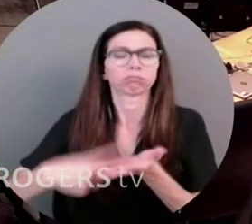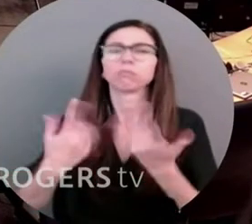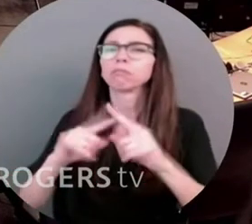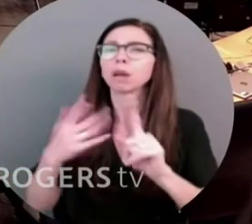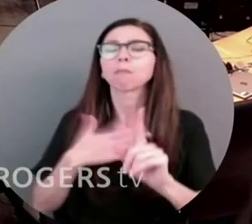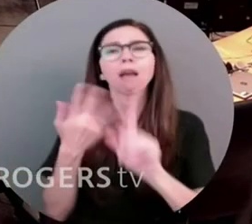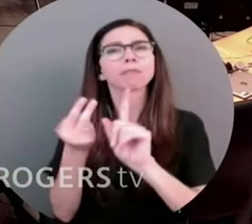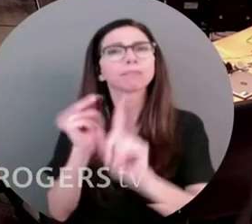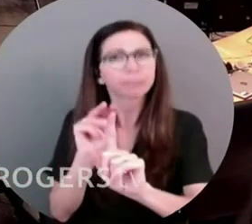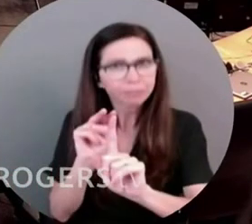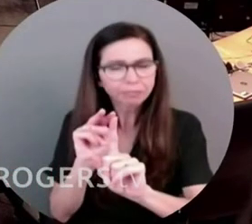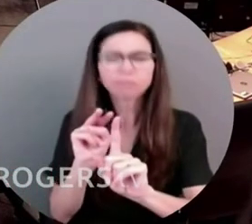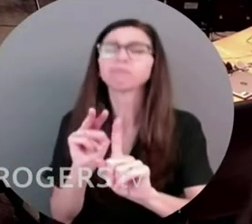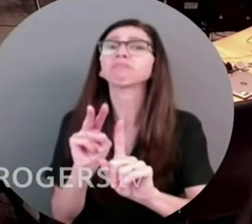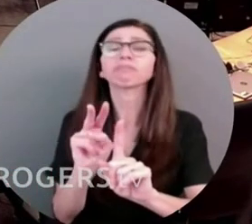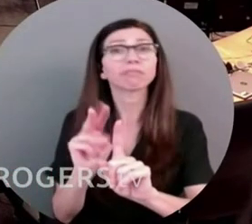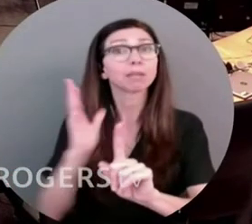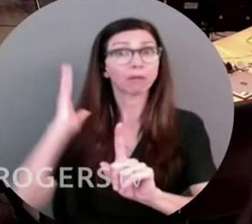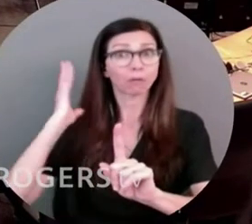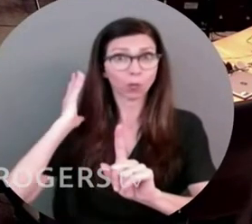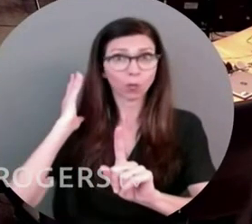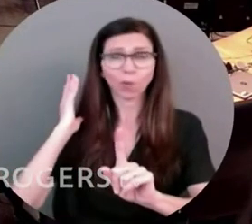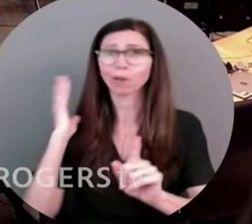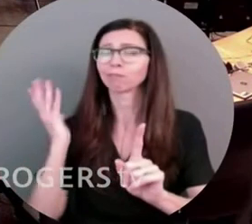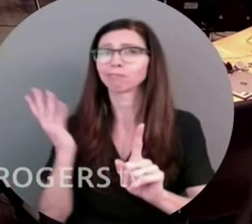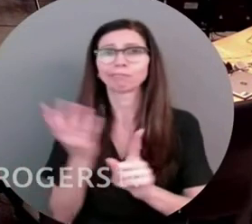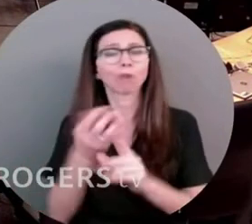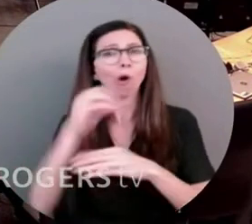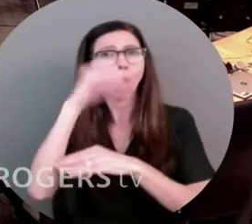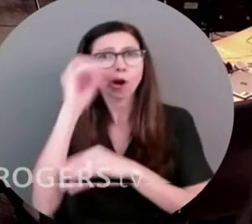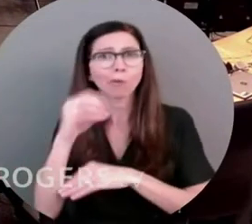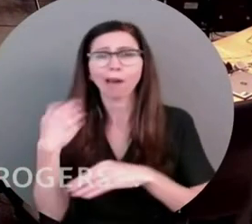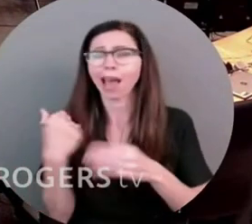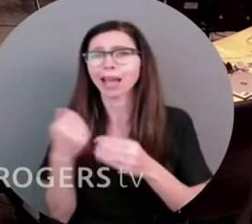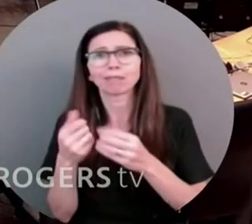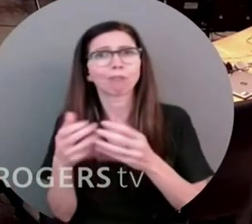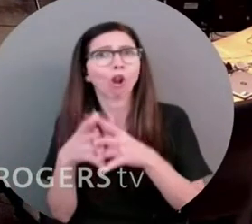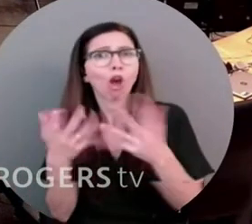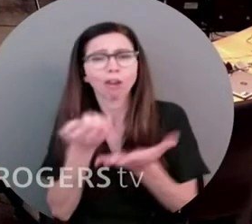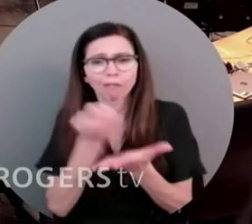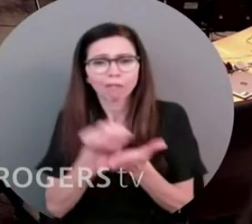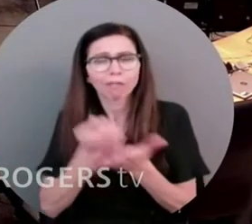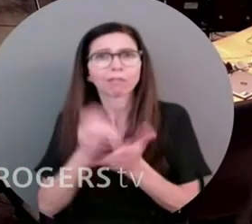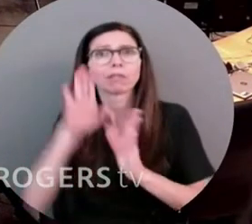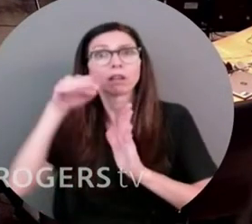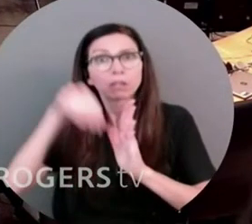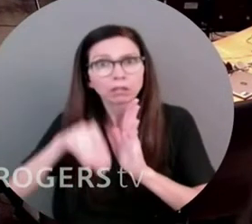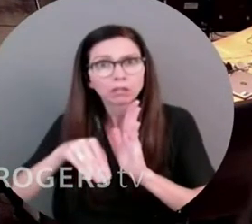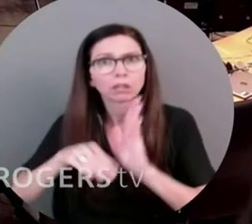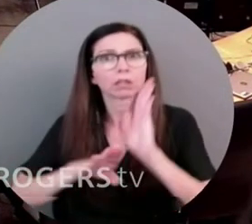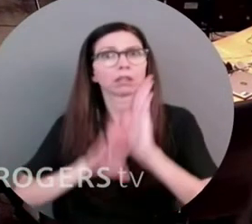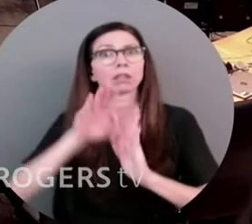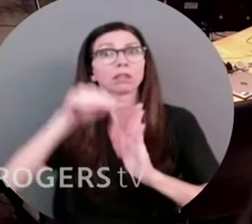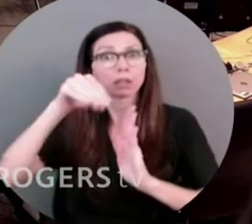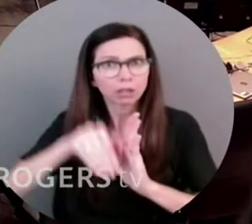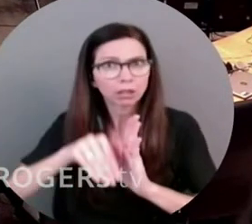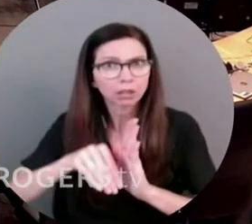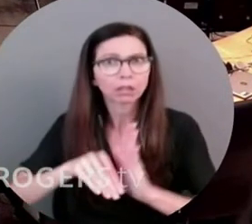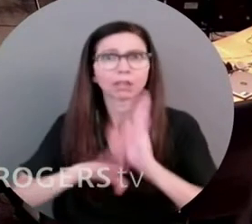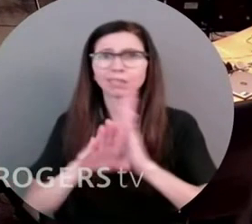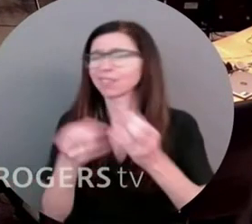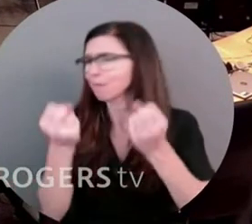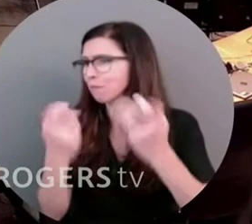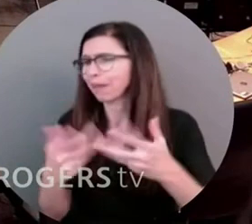had previous significant recessions in Ottawa, major federal layoffs, where we've had a period of time where there was a hollowing out of office space